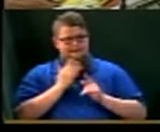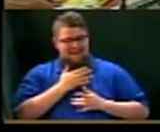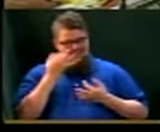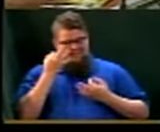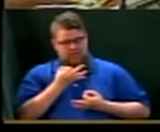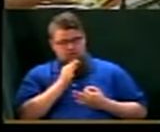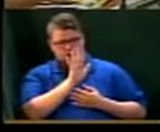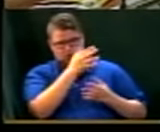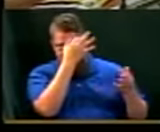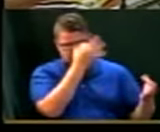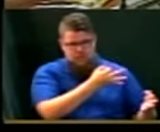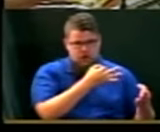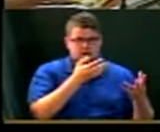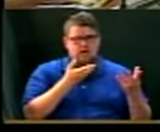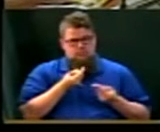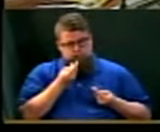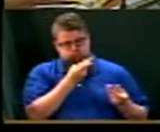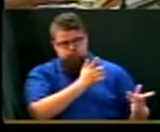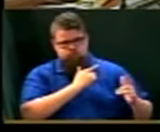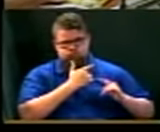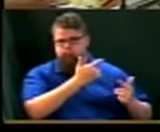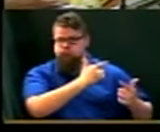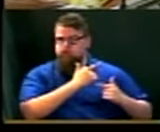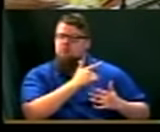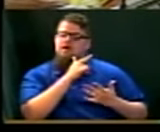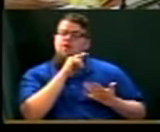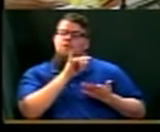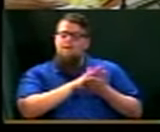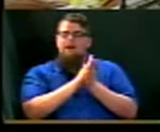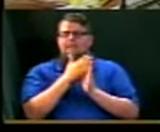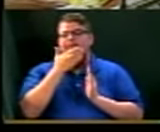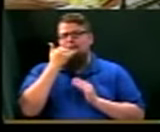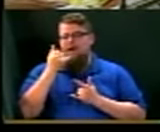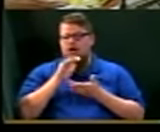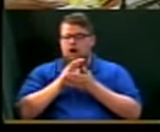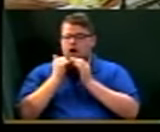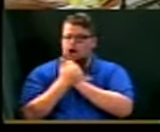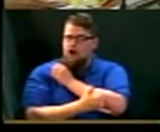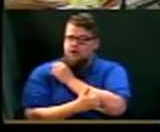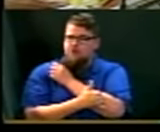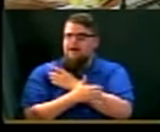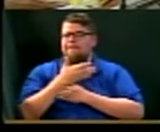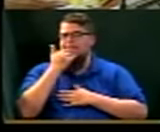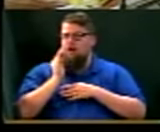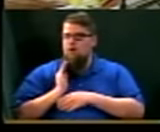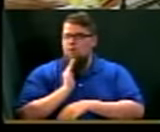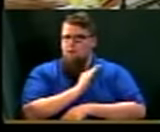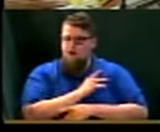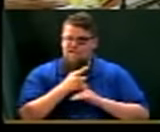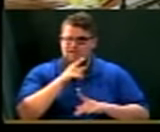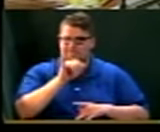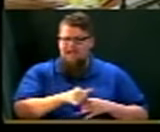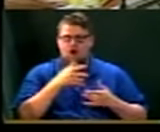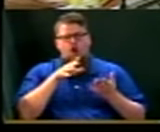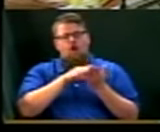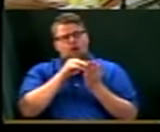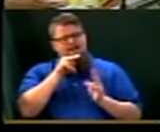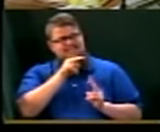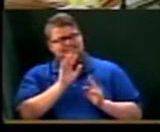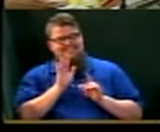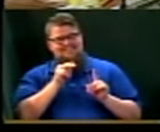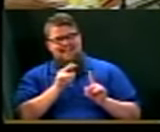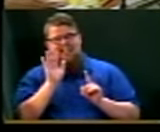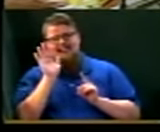better community and a better board and a better country from that. The vitriol that is around